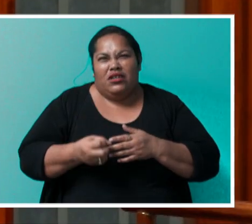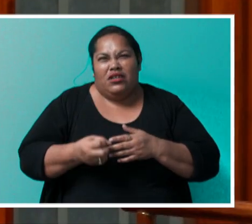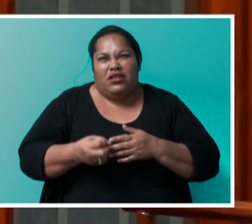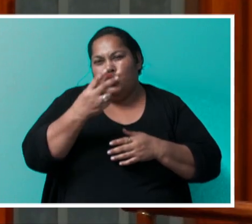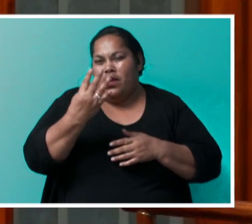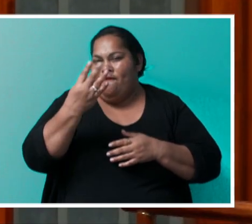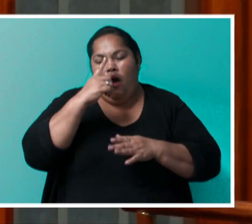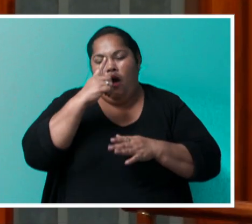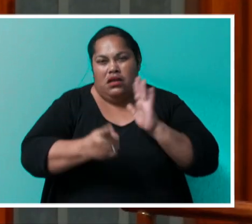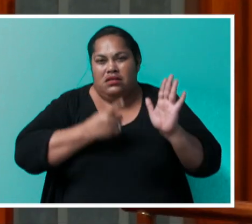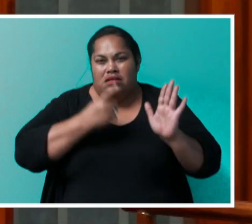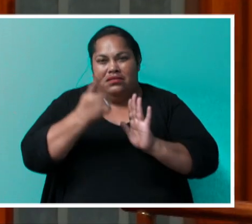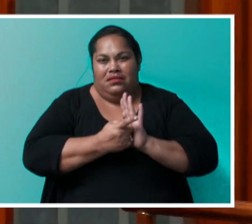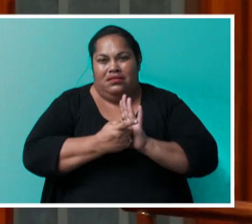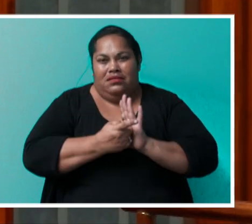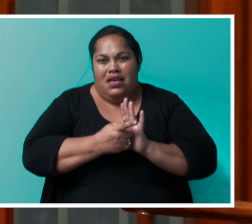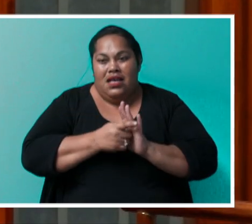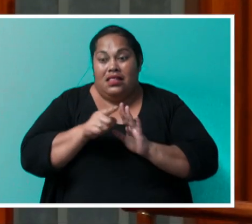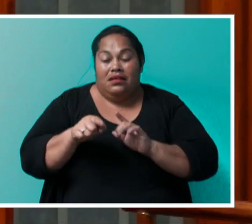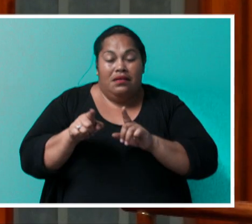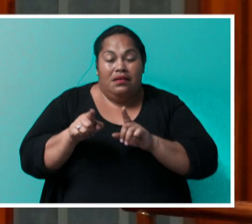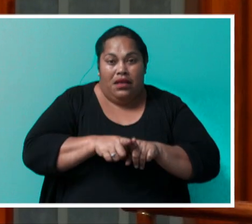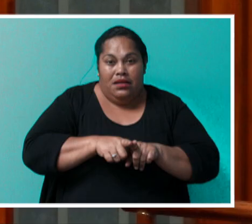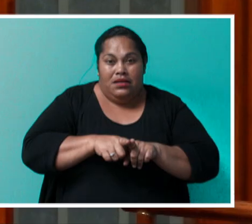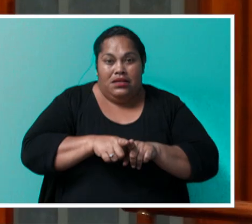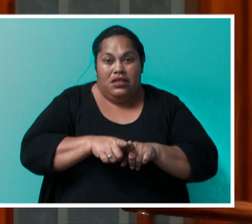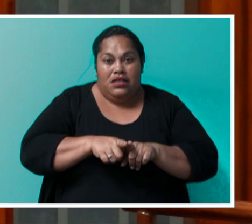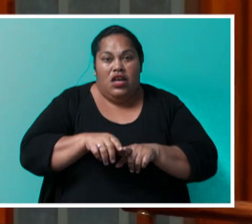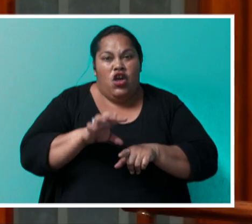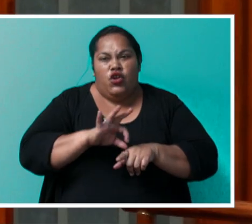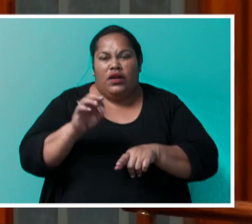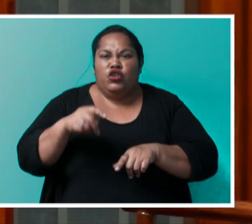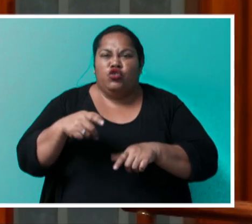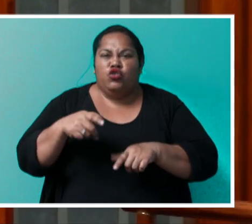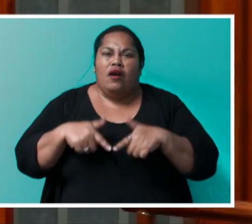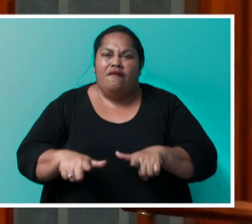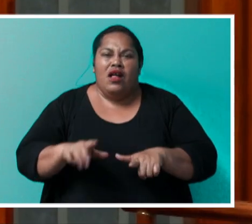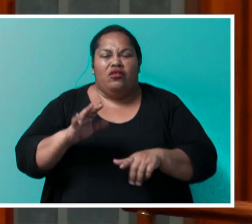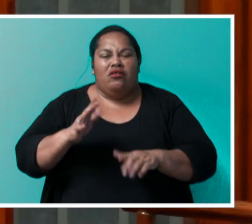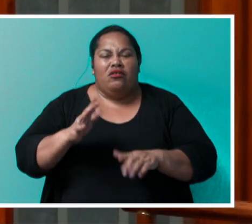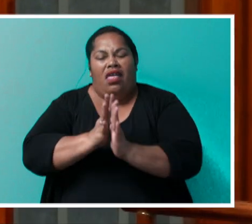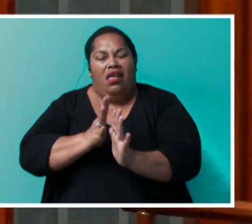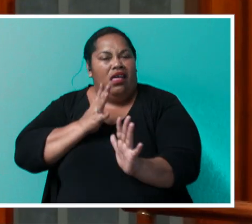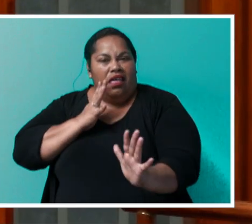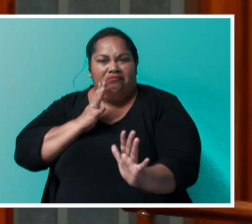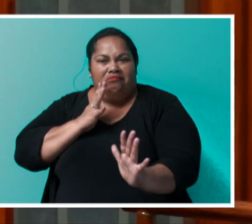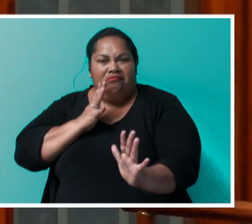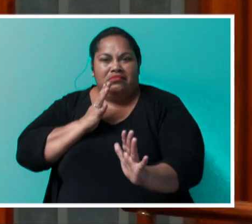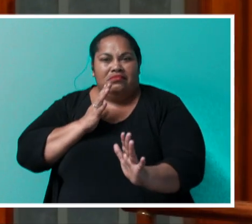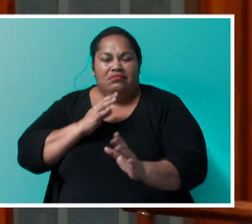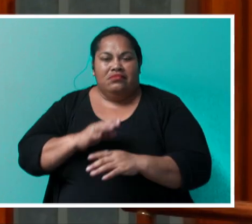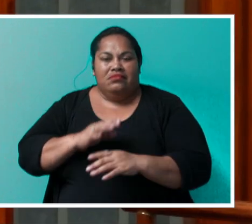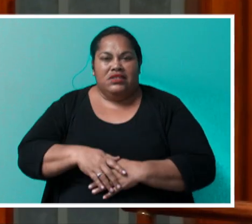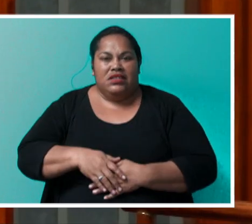hours. This means, Mr. Speaker, sir, no travel, no waiting in line, just